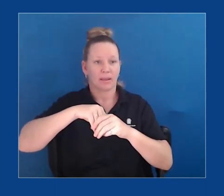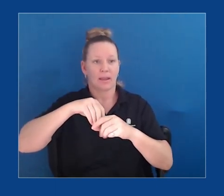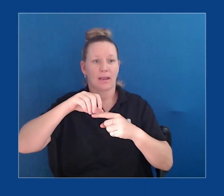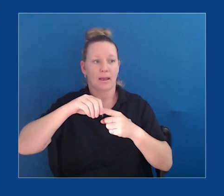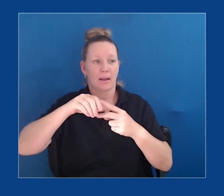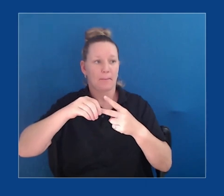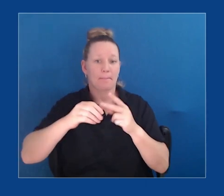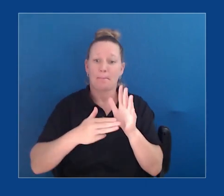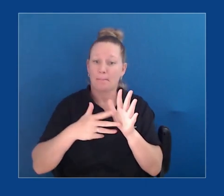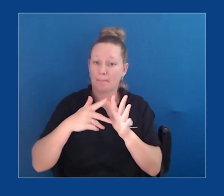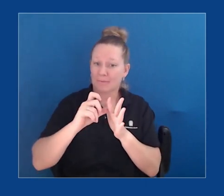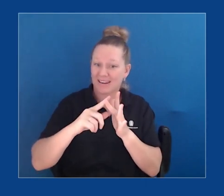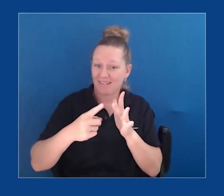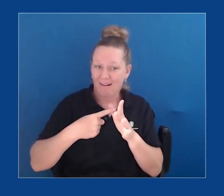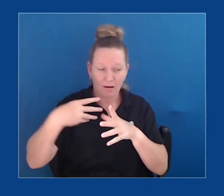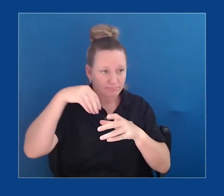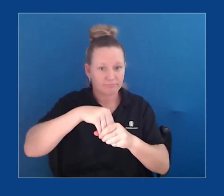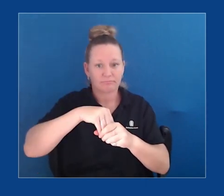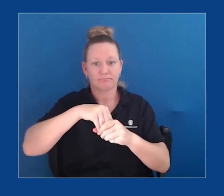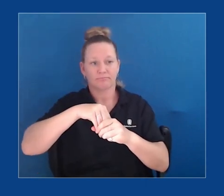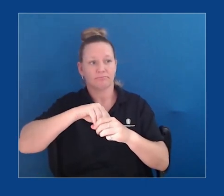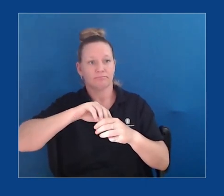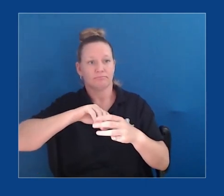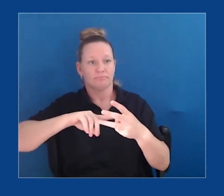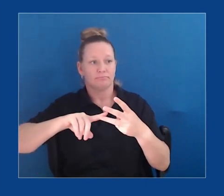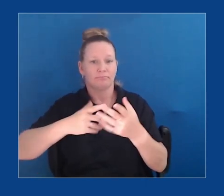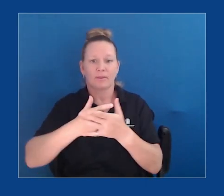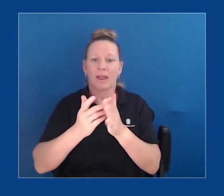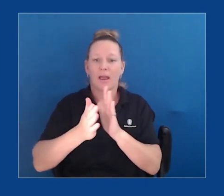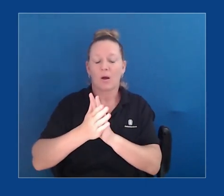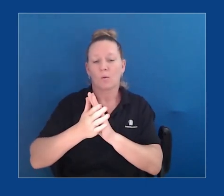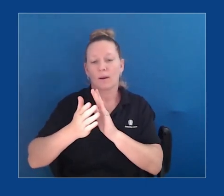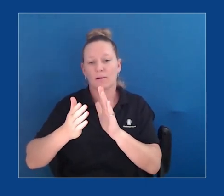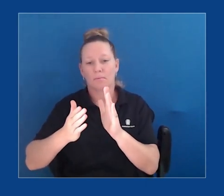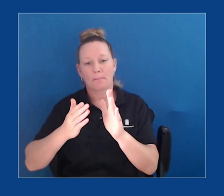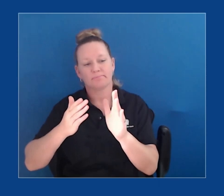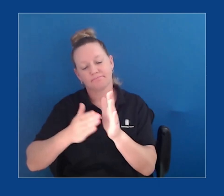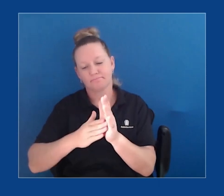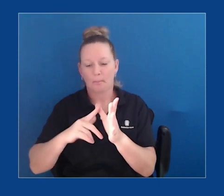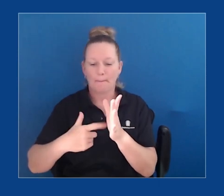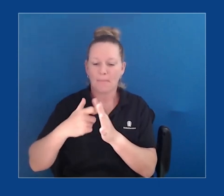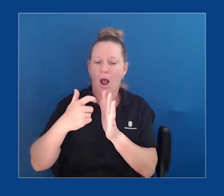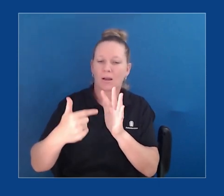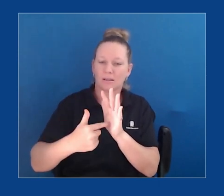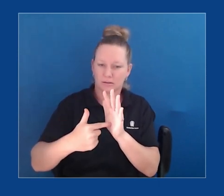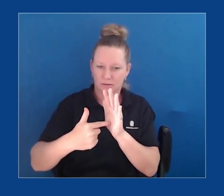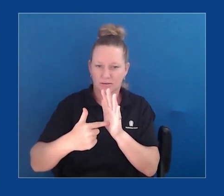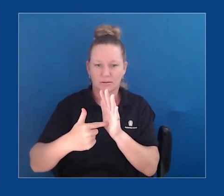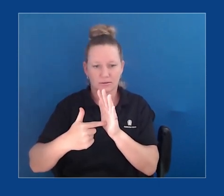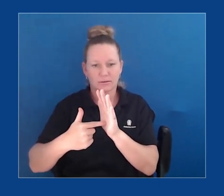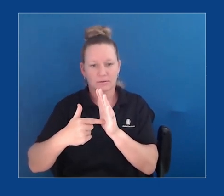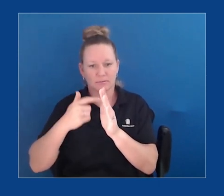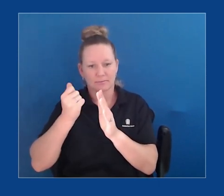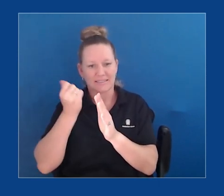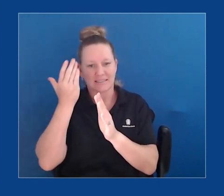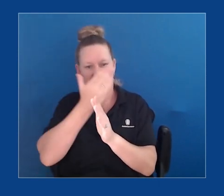media, in the way that we market Indigenous knowledges. It's so important. And I think the